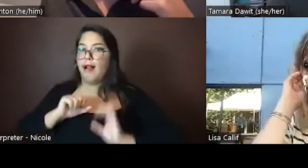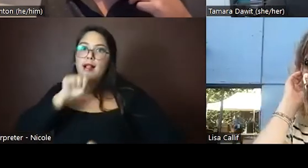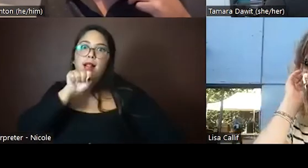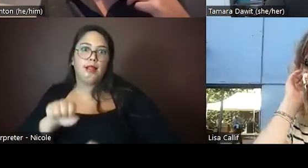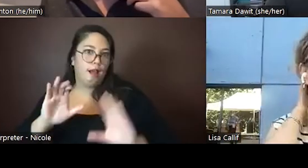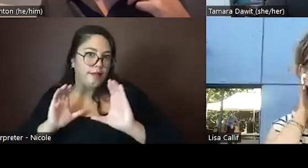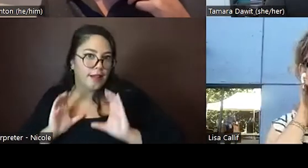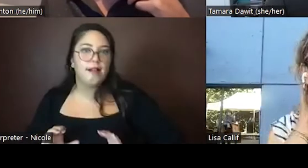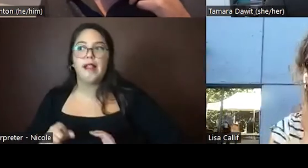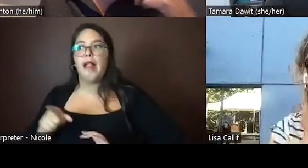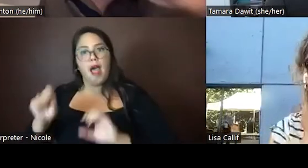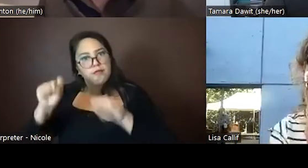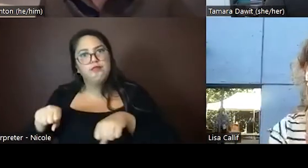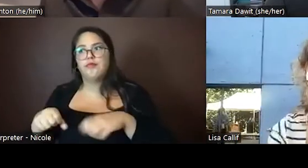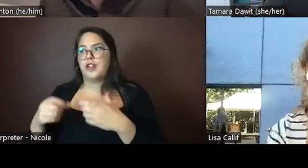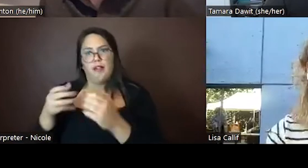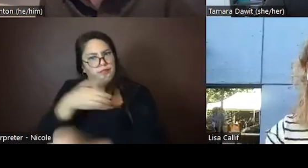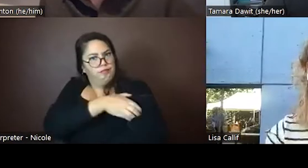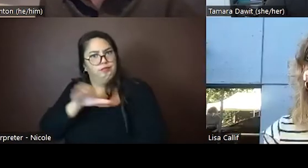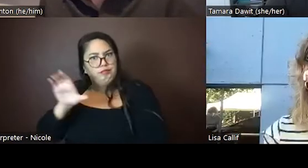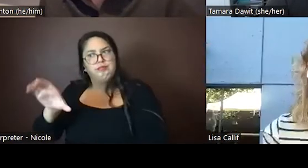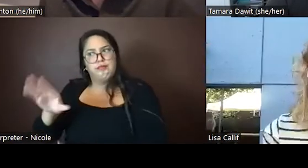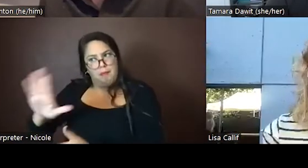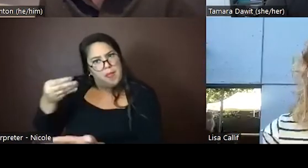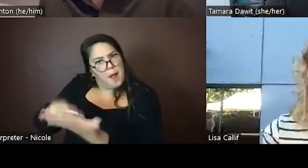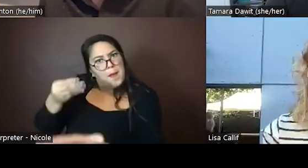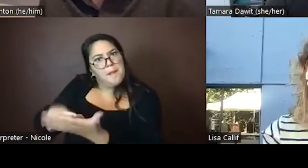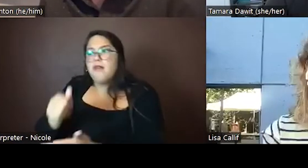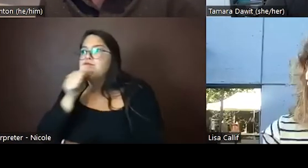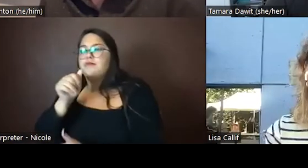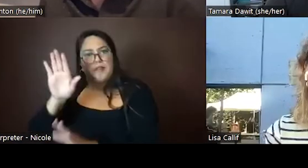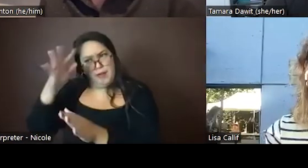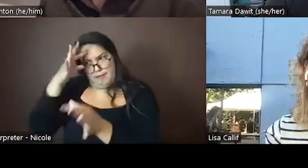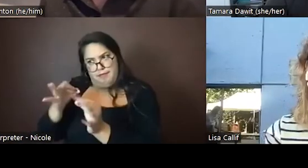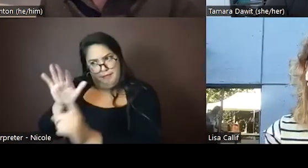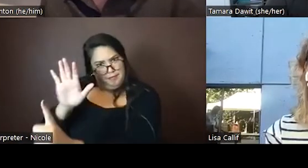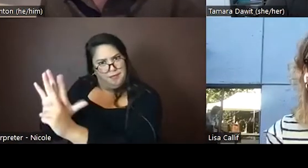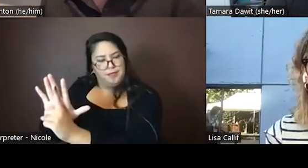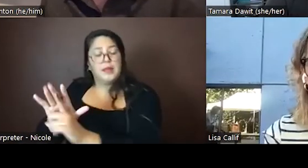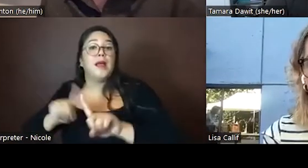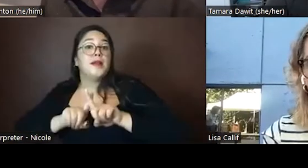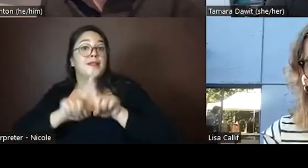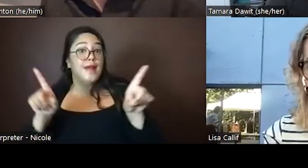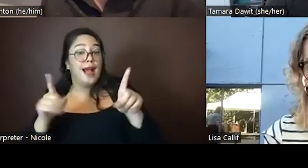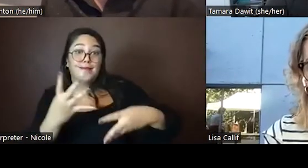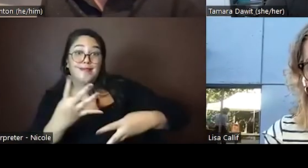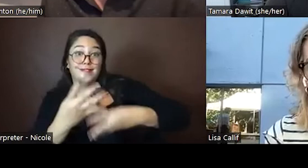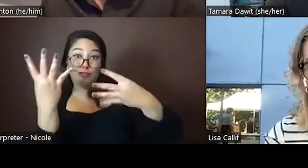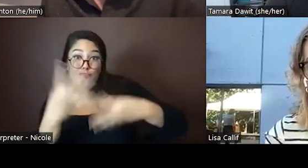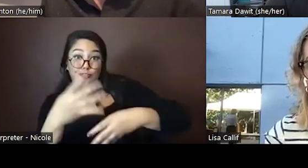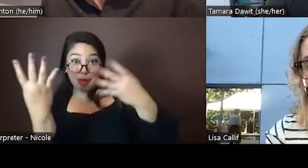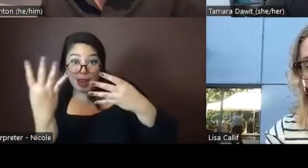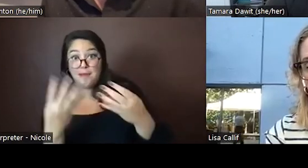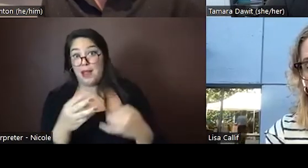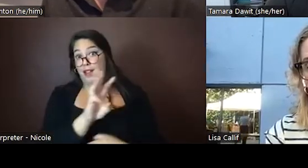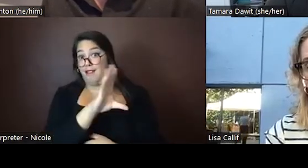really have the power to make the movie they want to make. But even if it's a streaming platform who's coming on that is either financing it or coming on to pick it